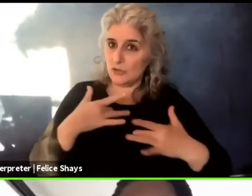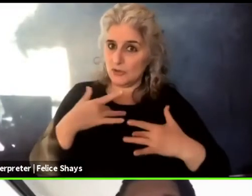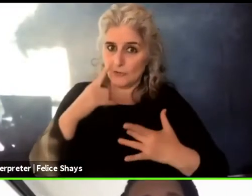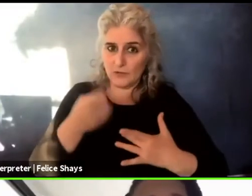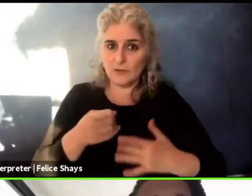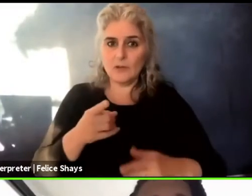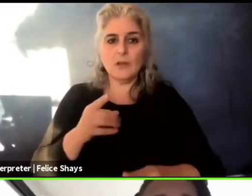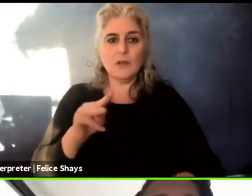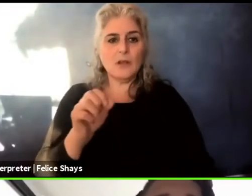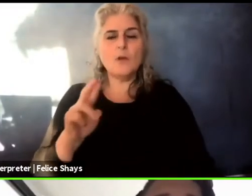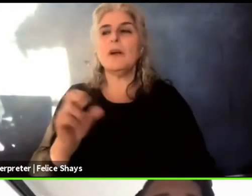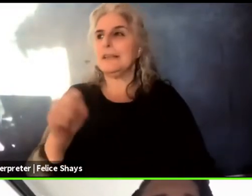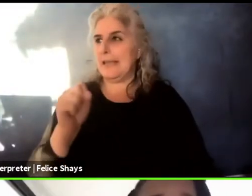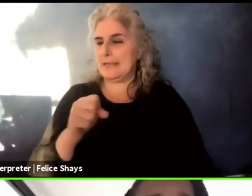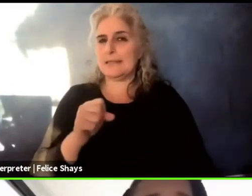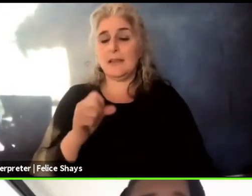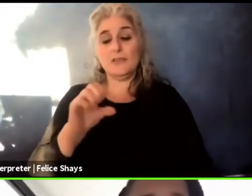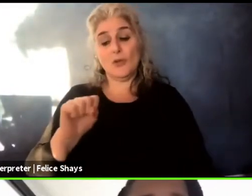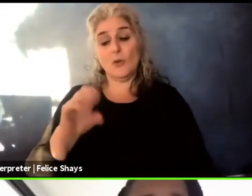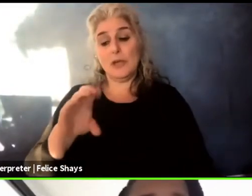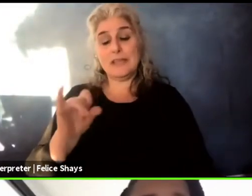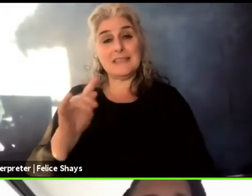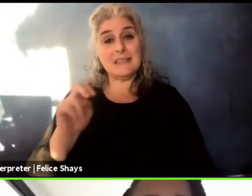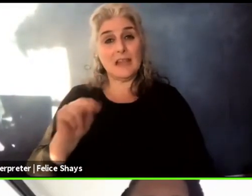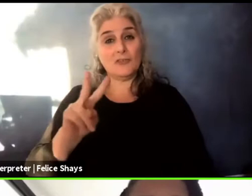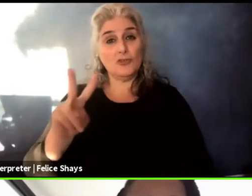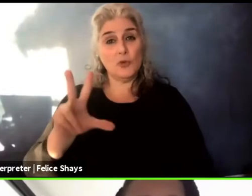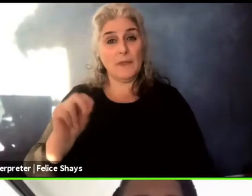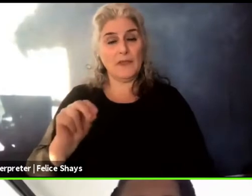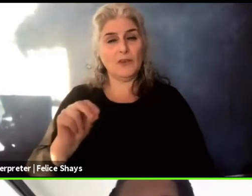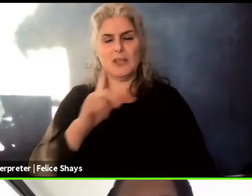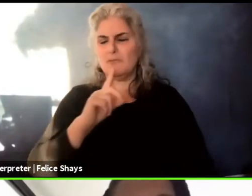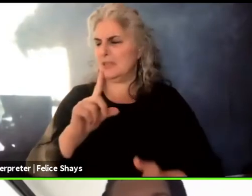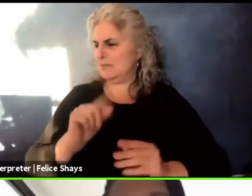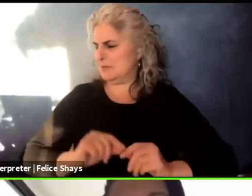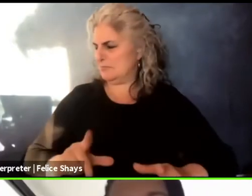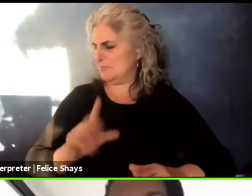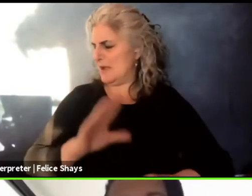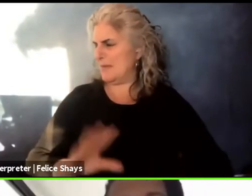Mm-hmm. So Section 230 came about in the late 90s, I think it was like 96.